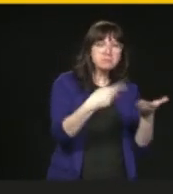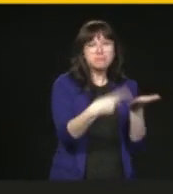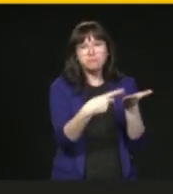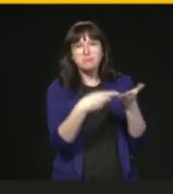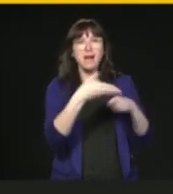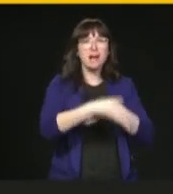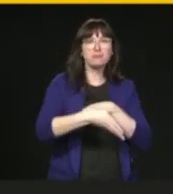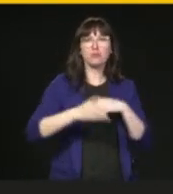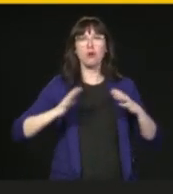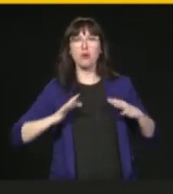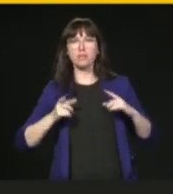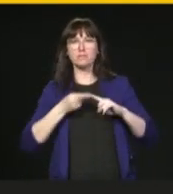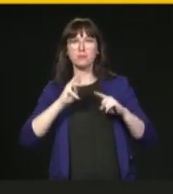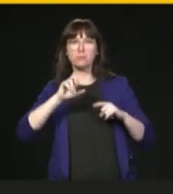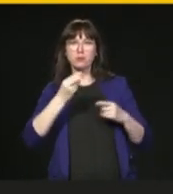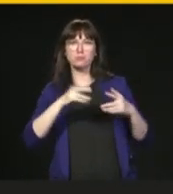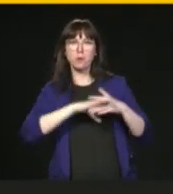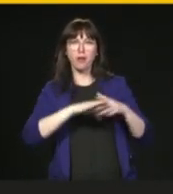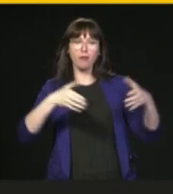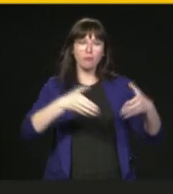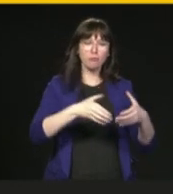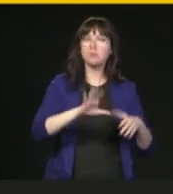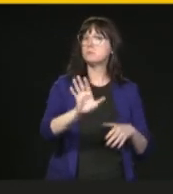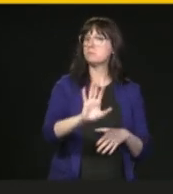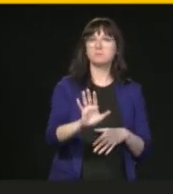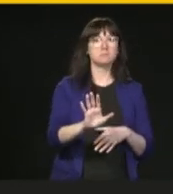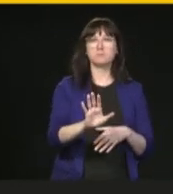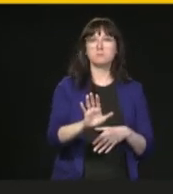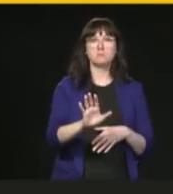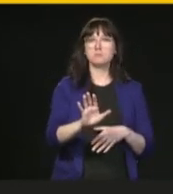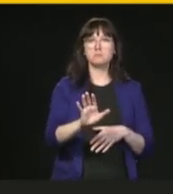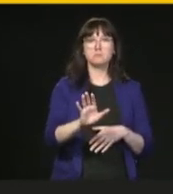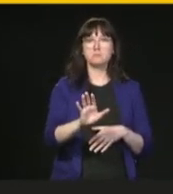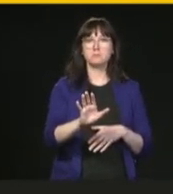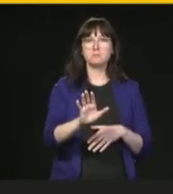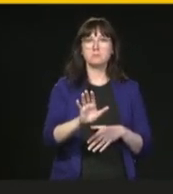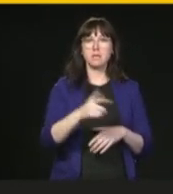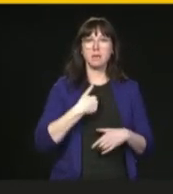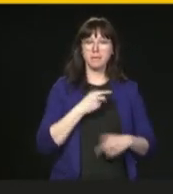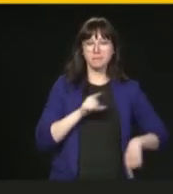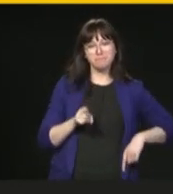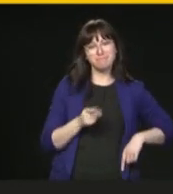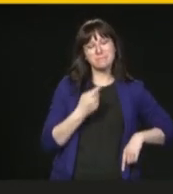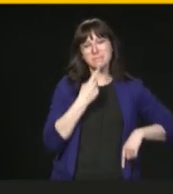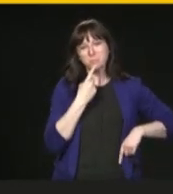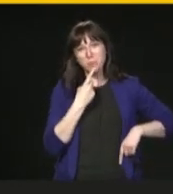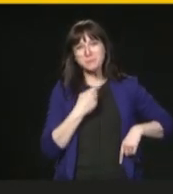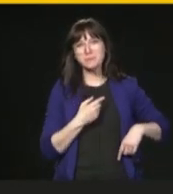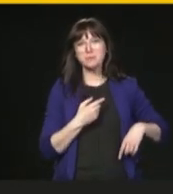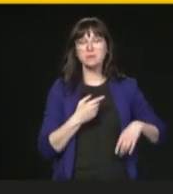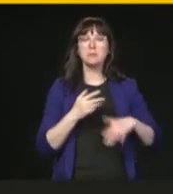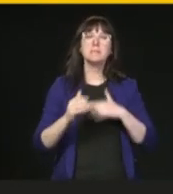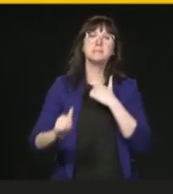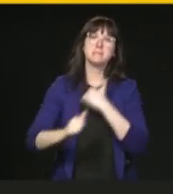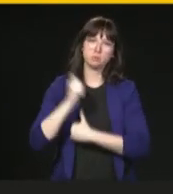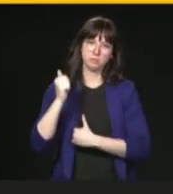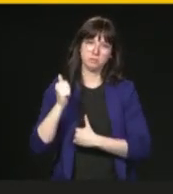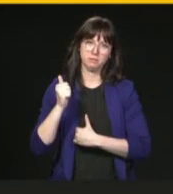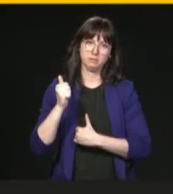after being away for March break. This kind of conduct is not just disappointing, it's